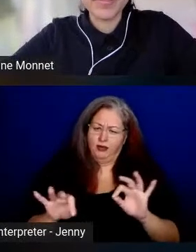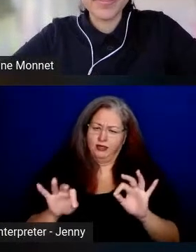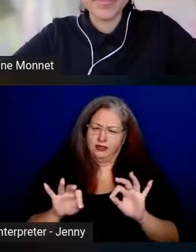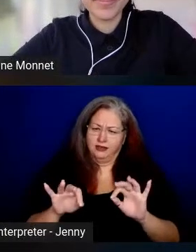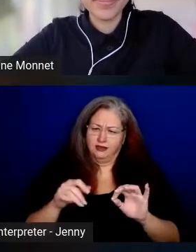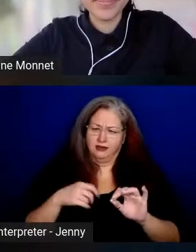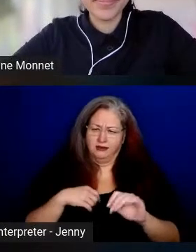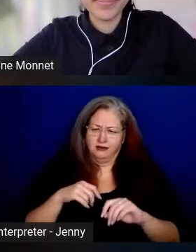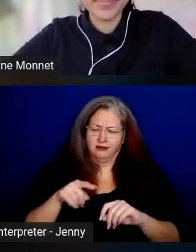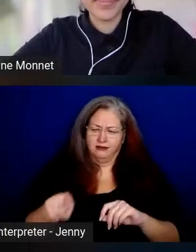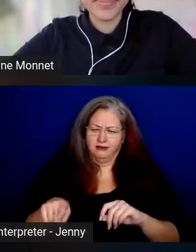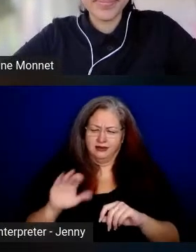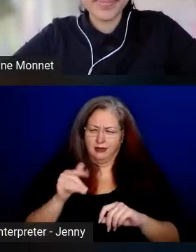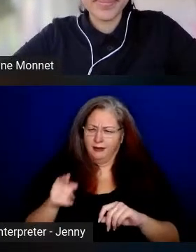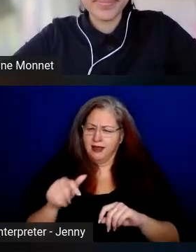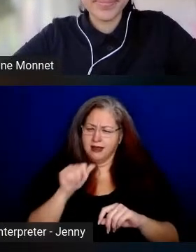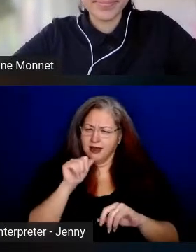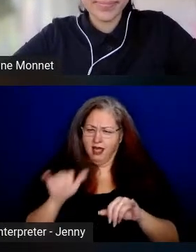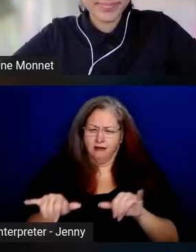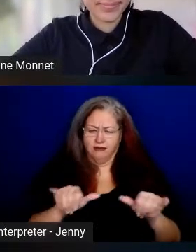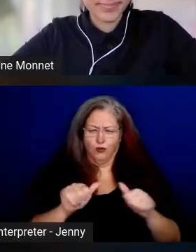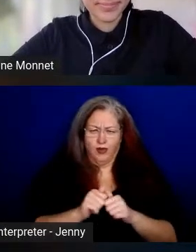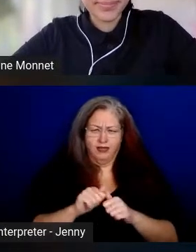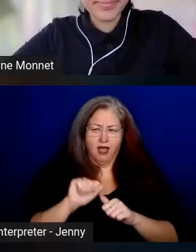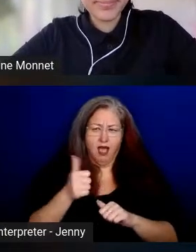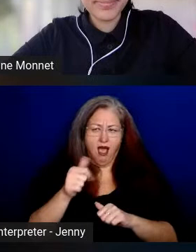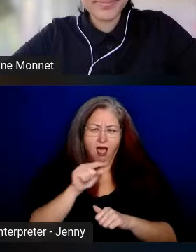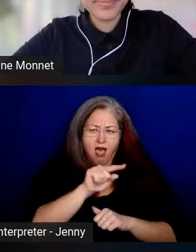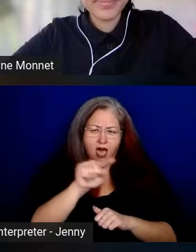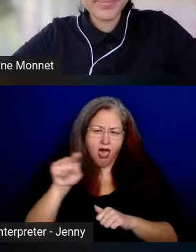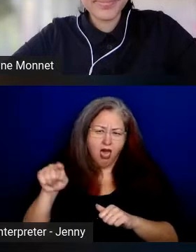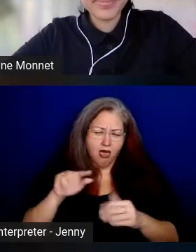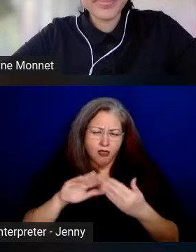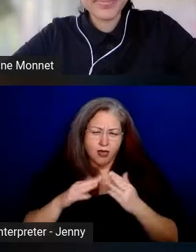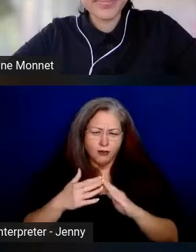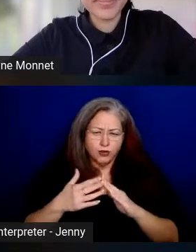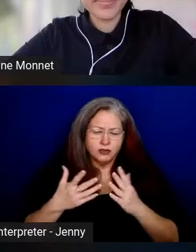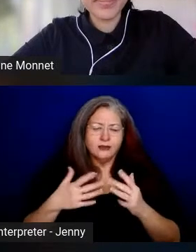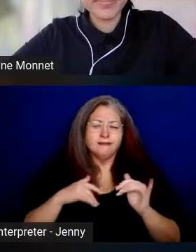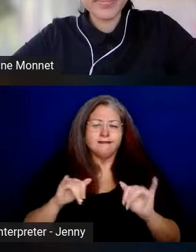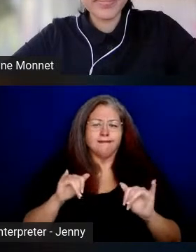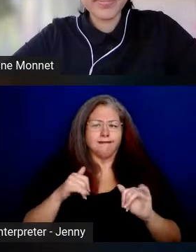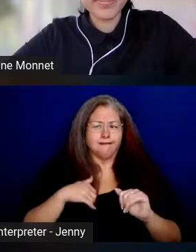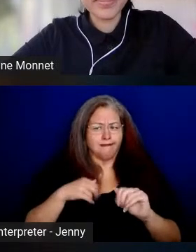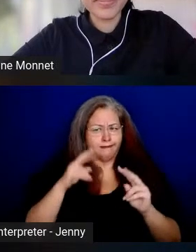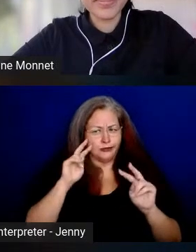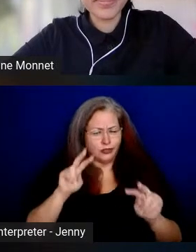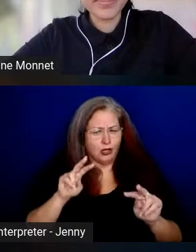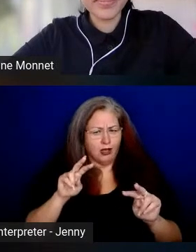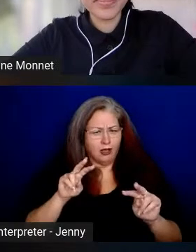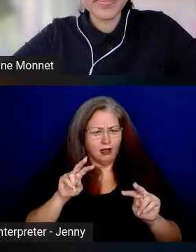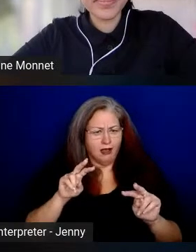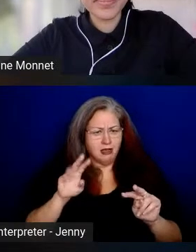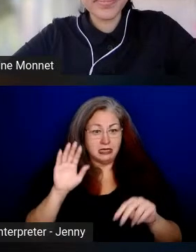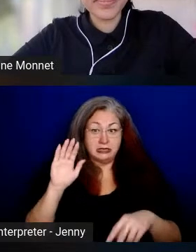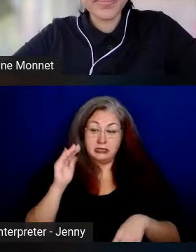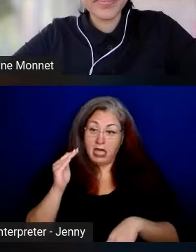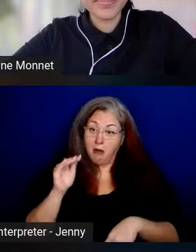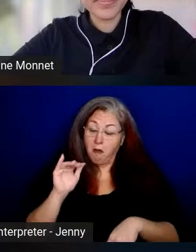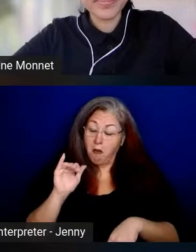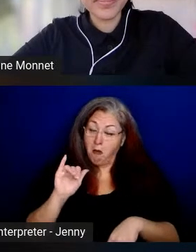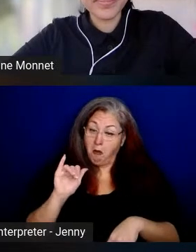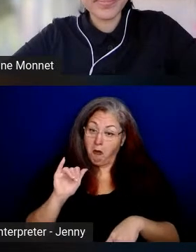not resemble to any other. So when I heard that, it seems